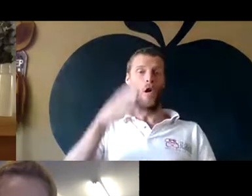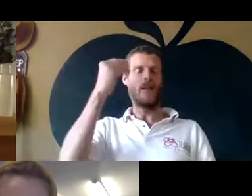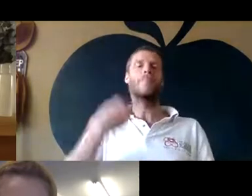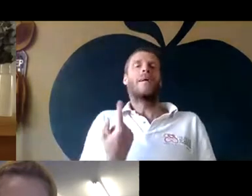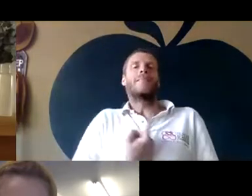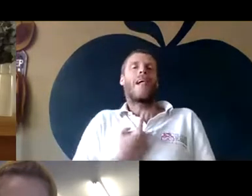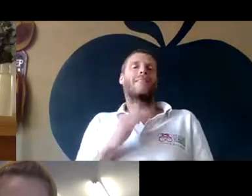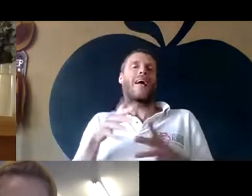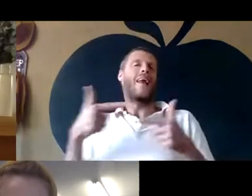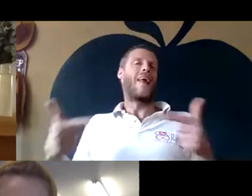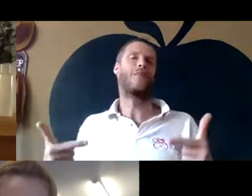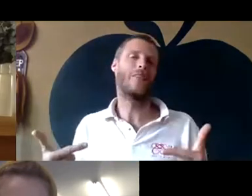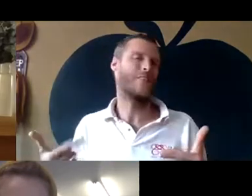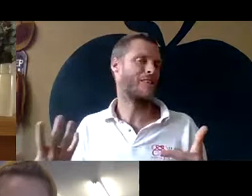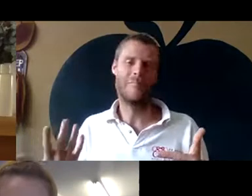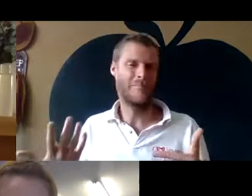Yes,